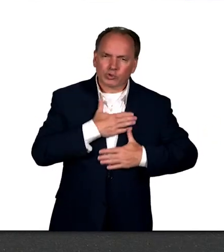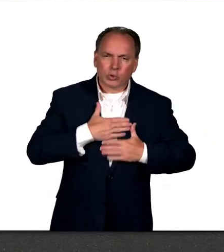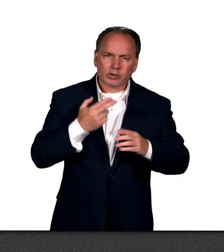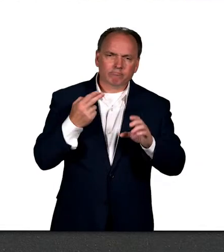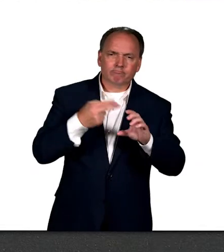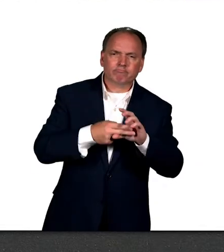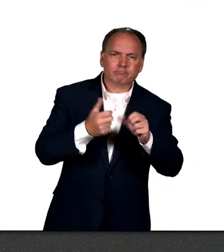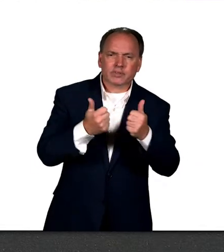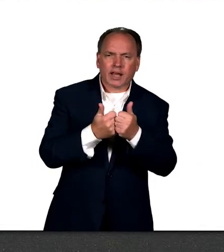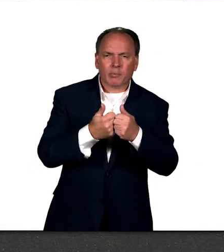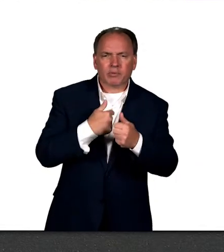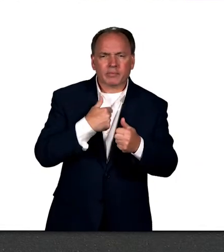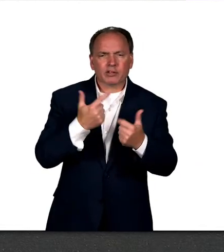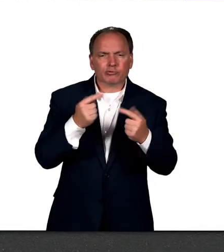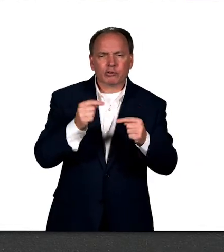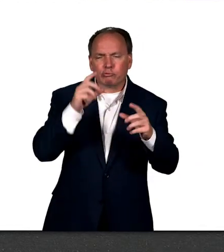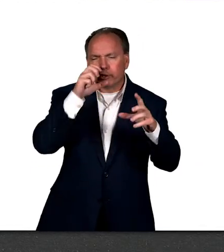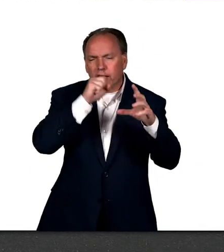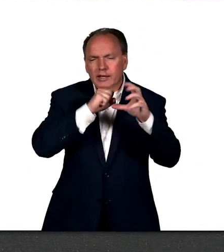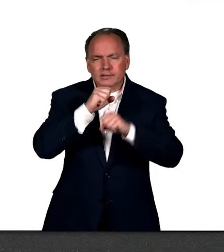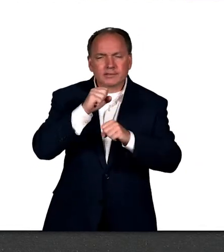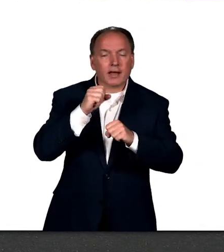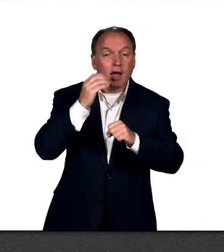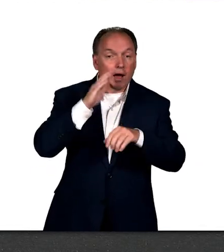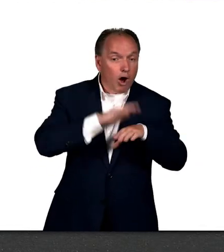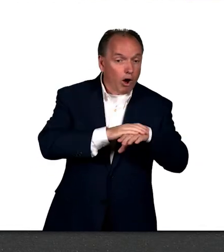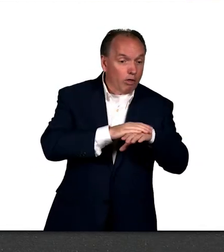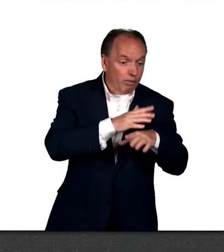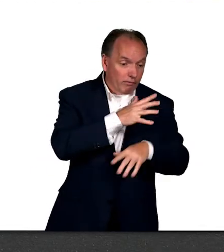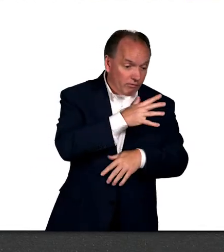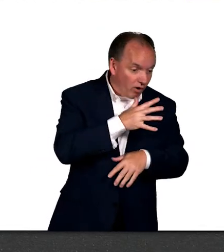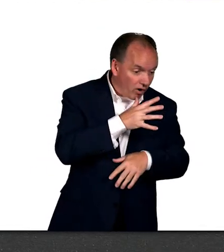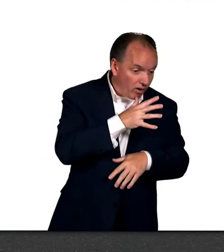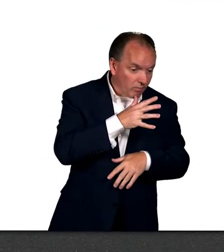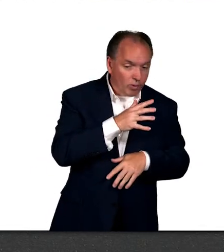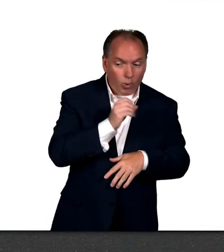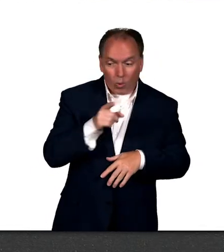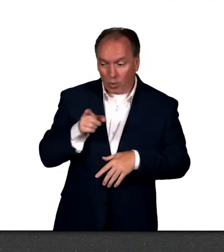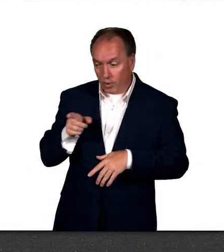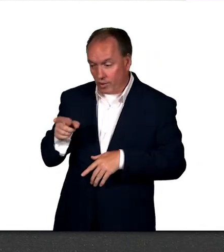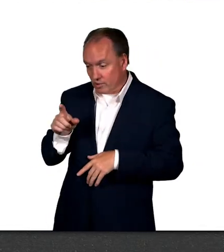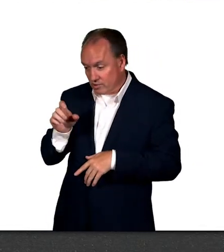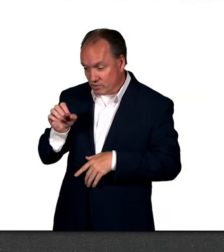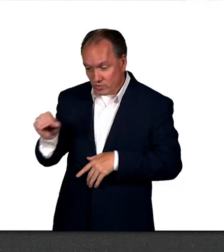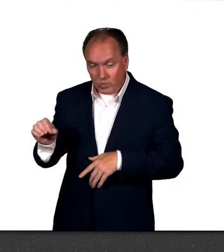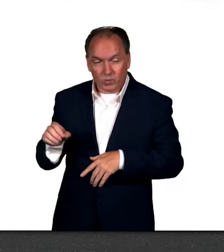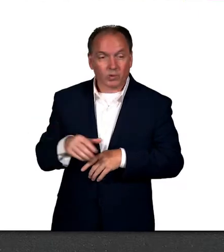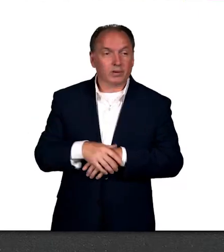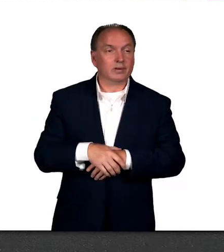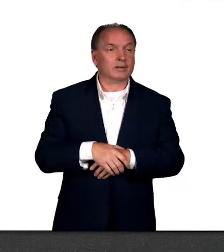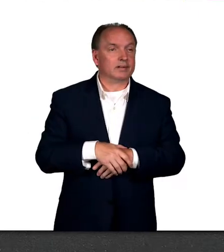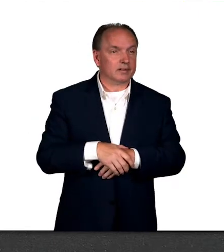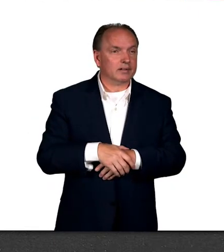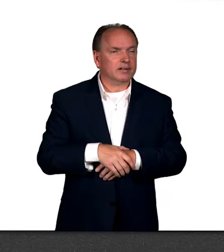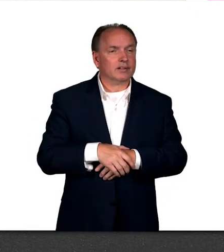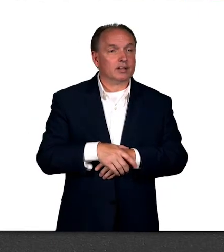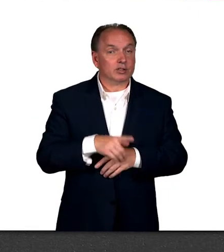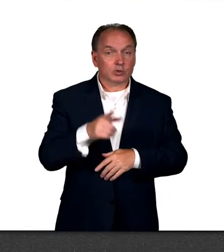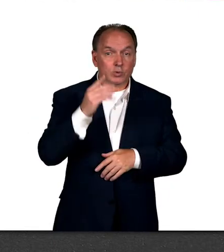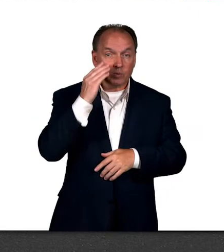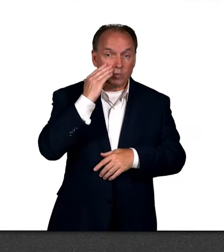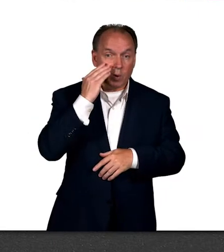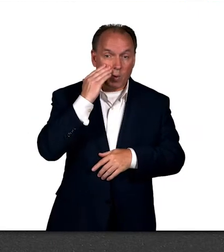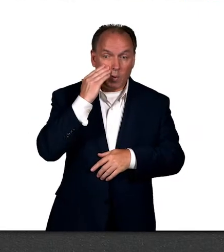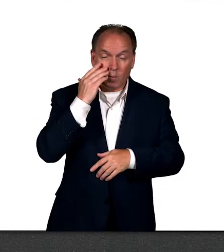that. That was fun trying to guess, are they on the farm or in the zoo? Did